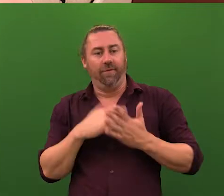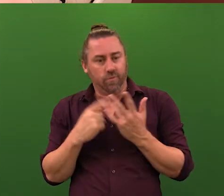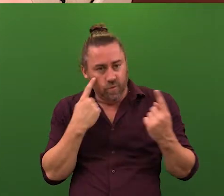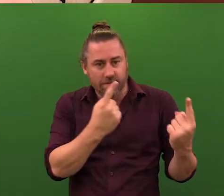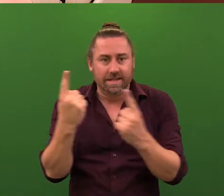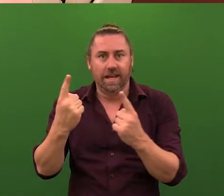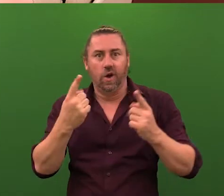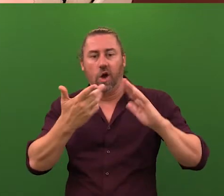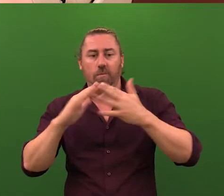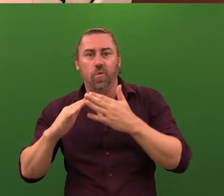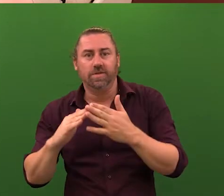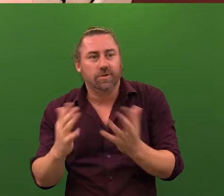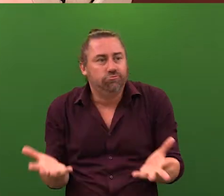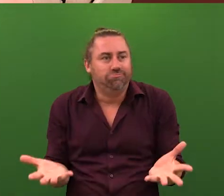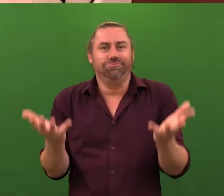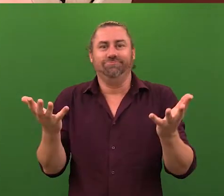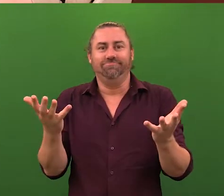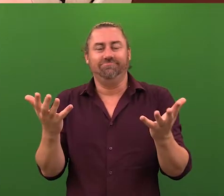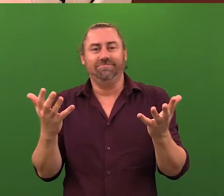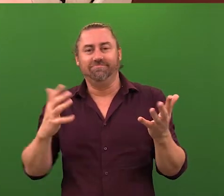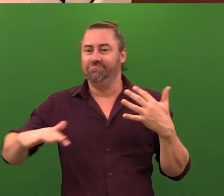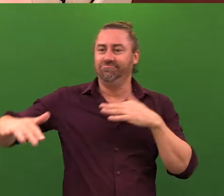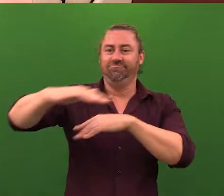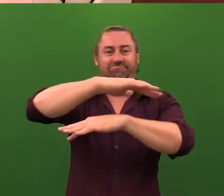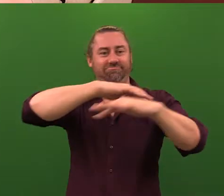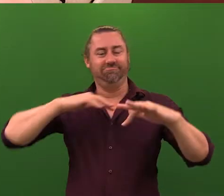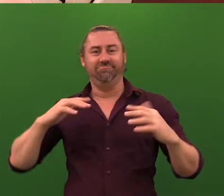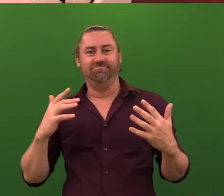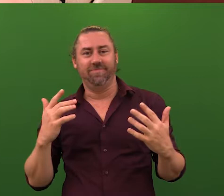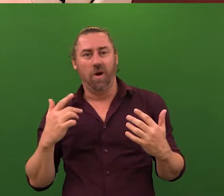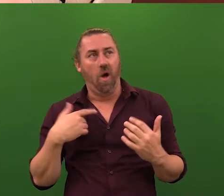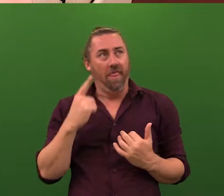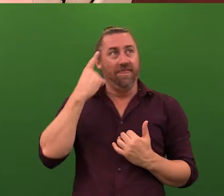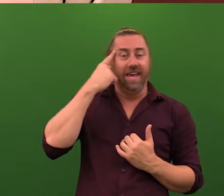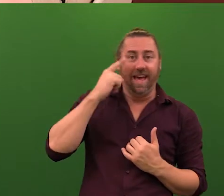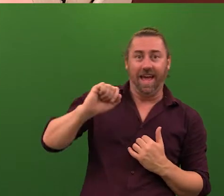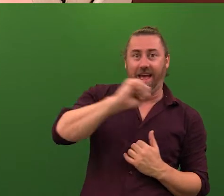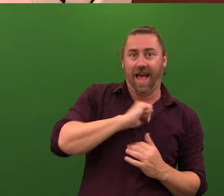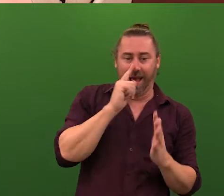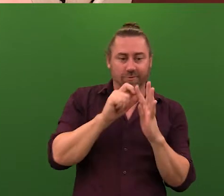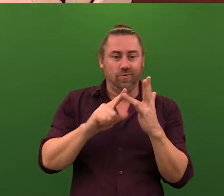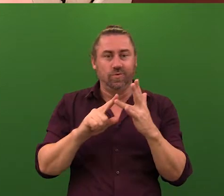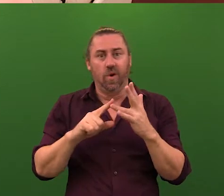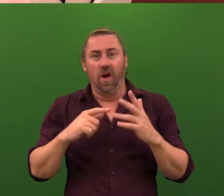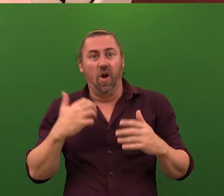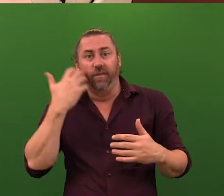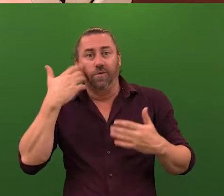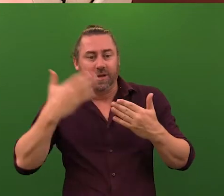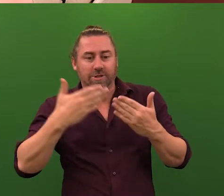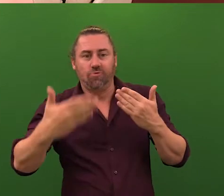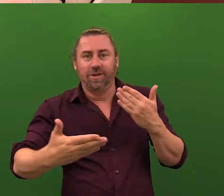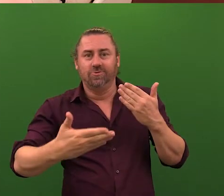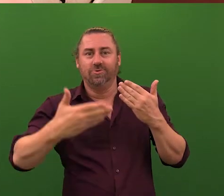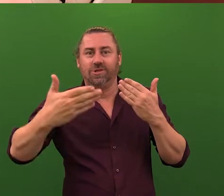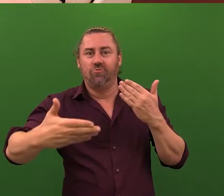see for our community? Where do I think, we will be, for future generations to look